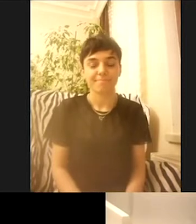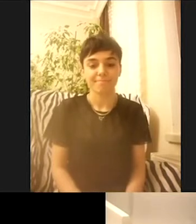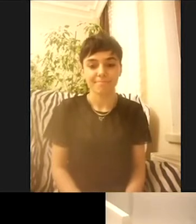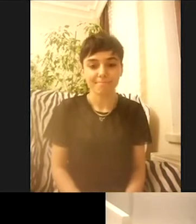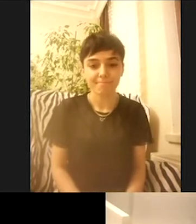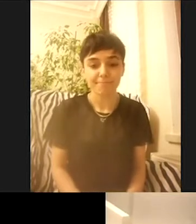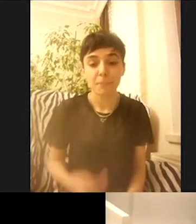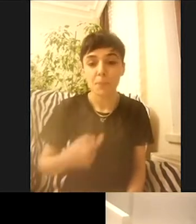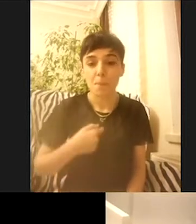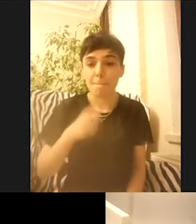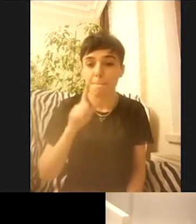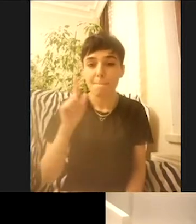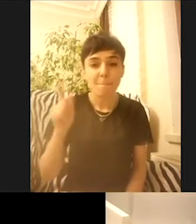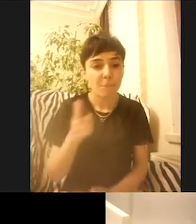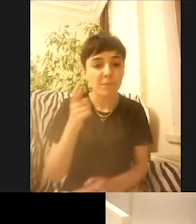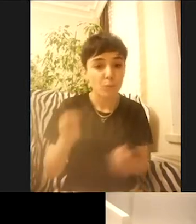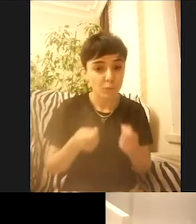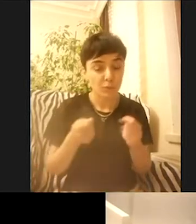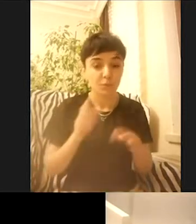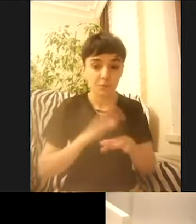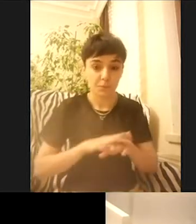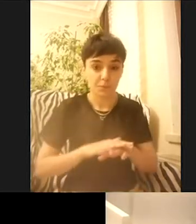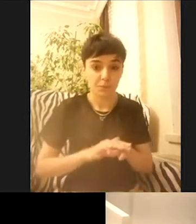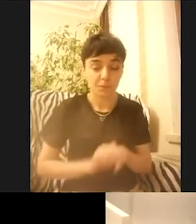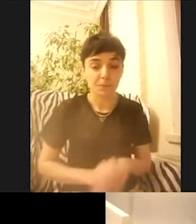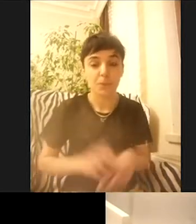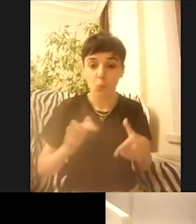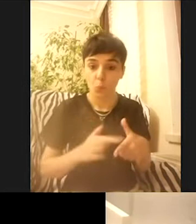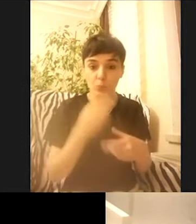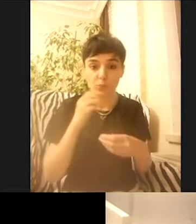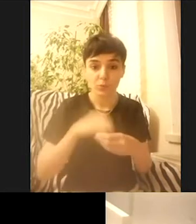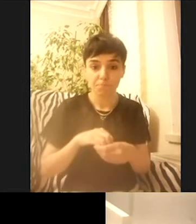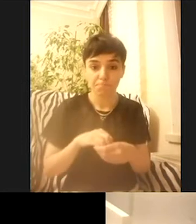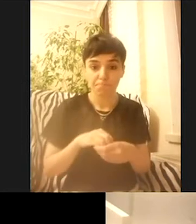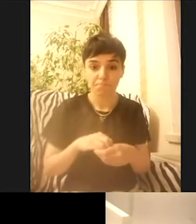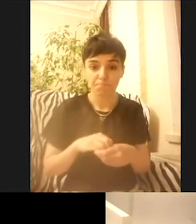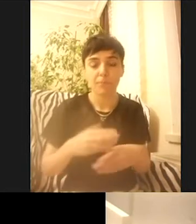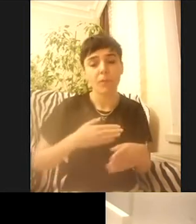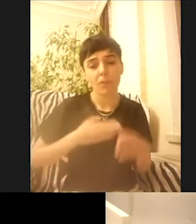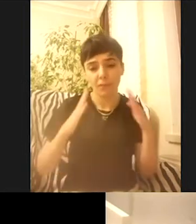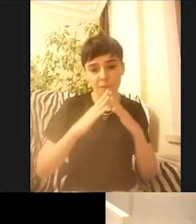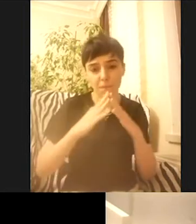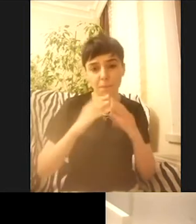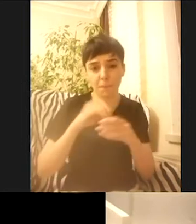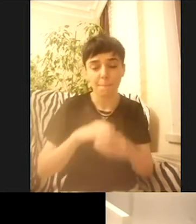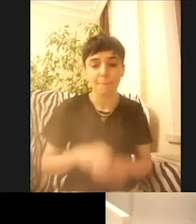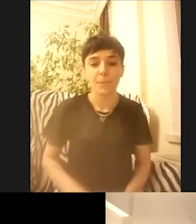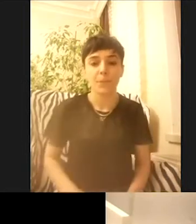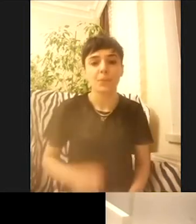year. I was in my house the whole time, like throughout the pandemic, and I have a